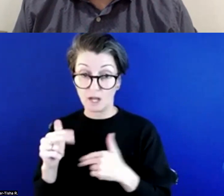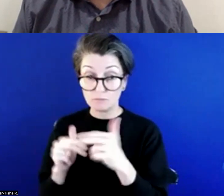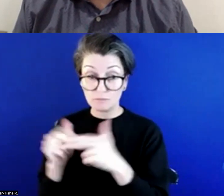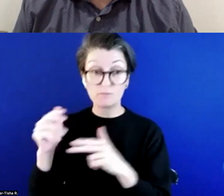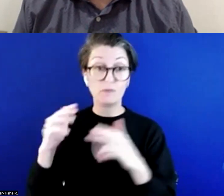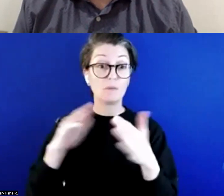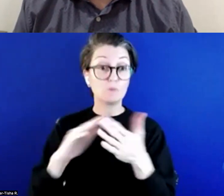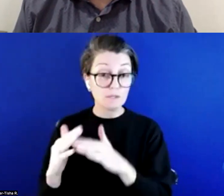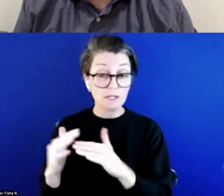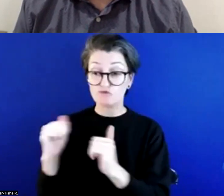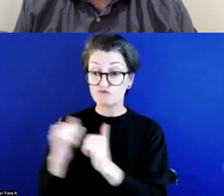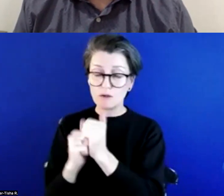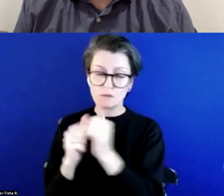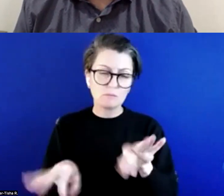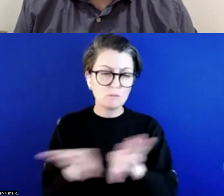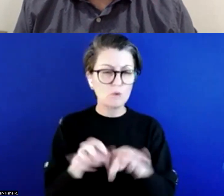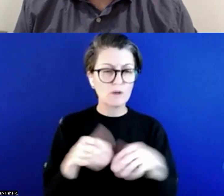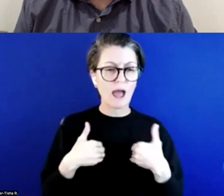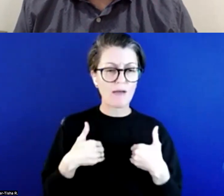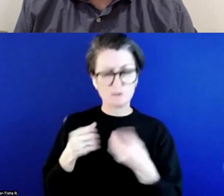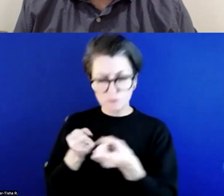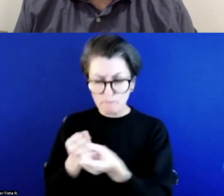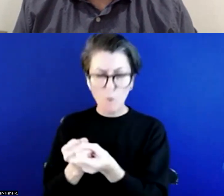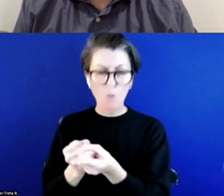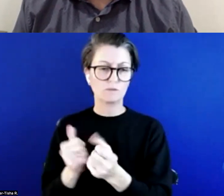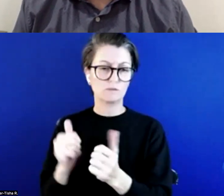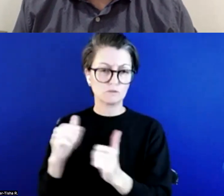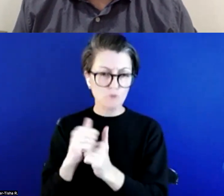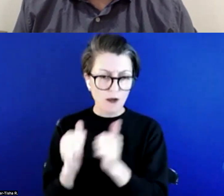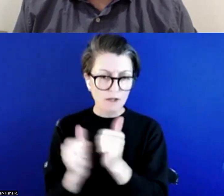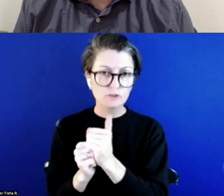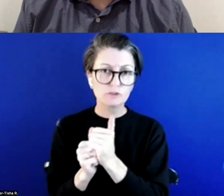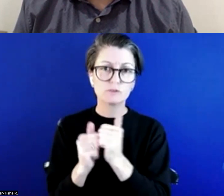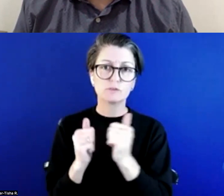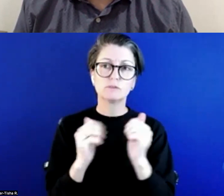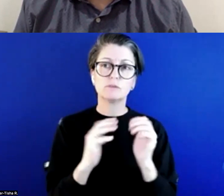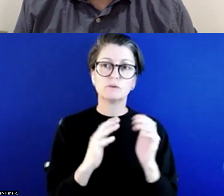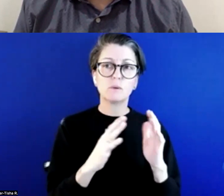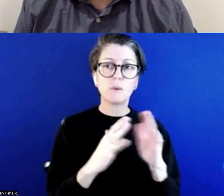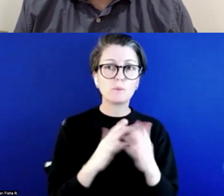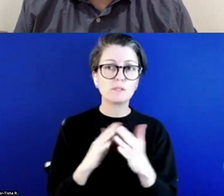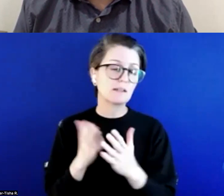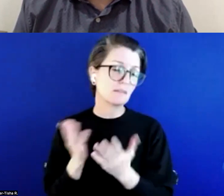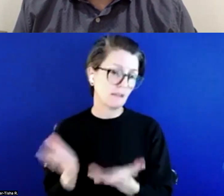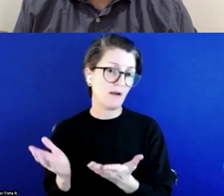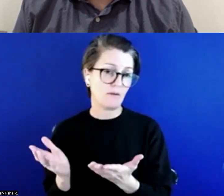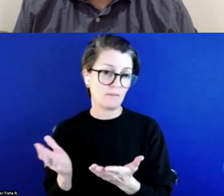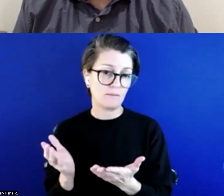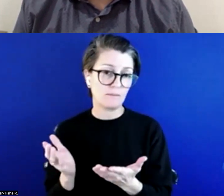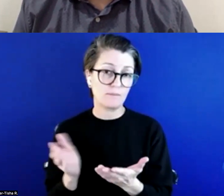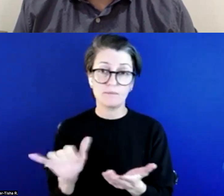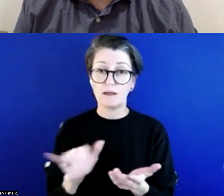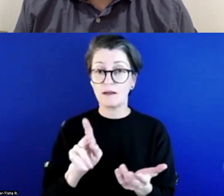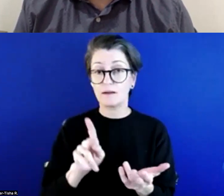other type of support and structure and community there for you. So like I said, Kyle still